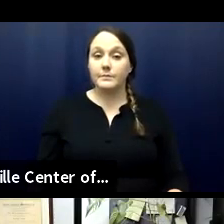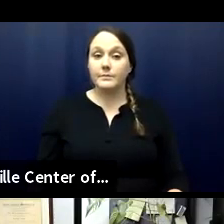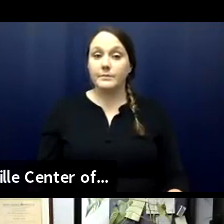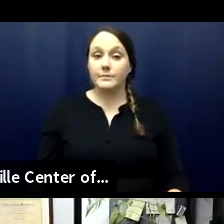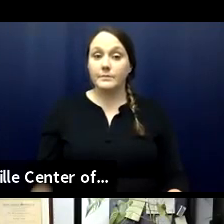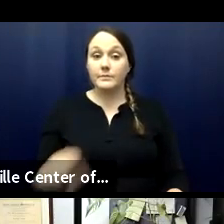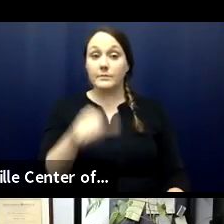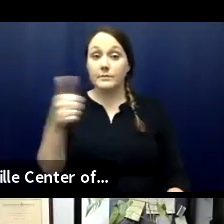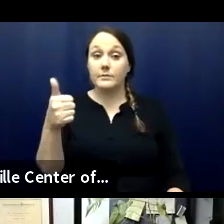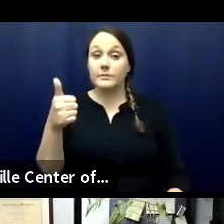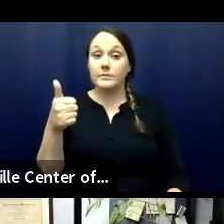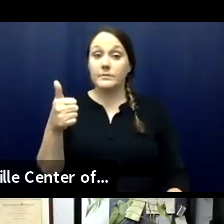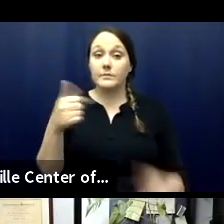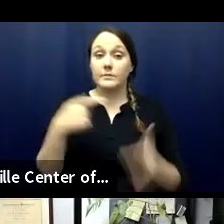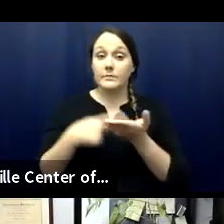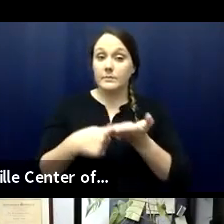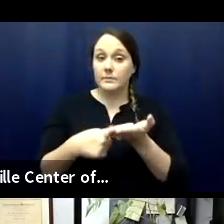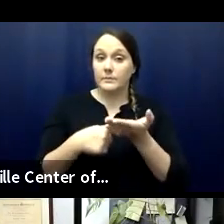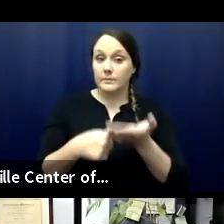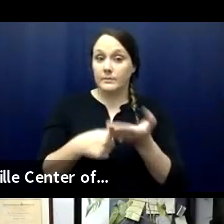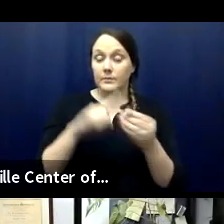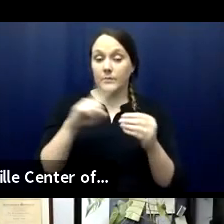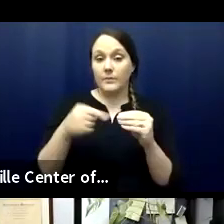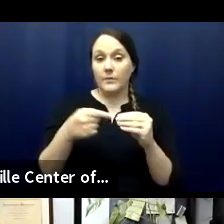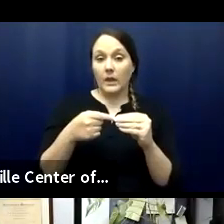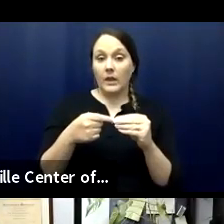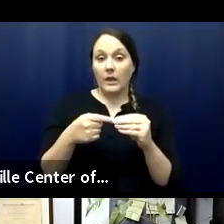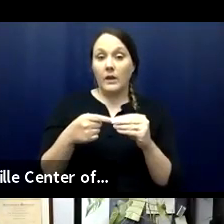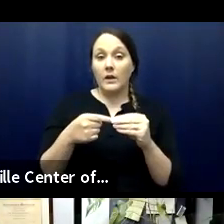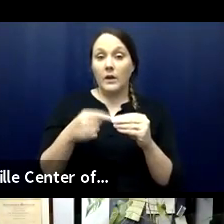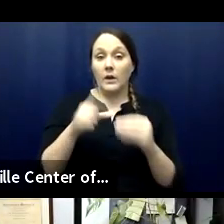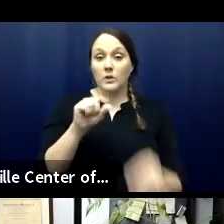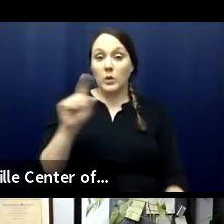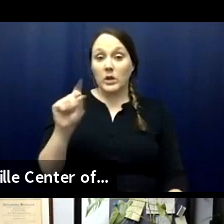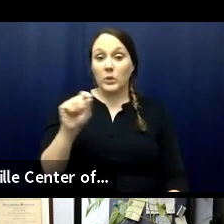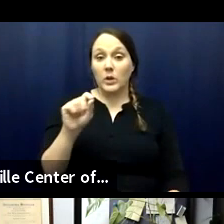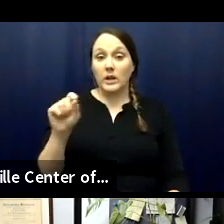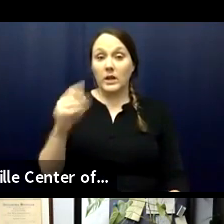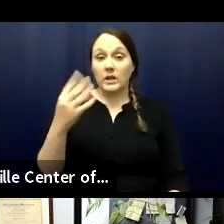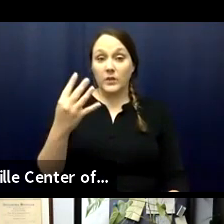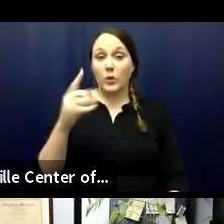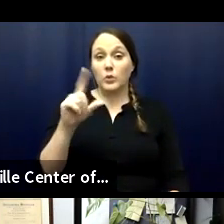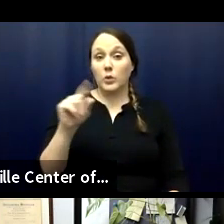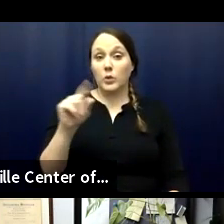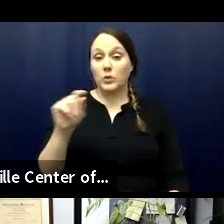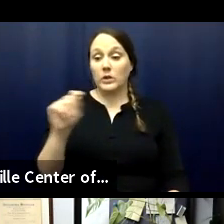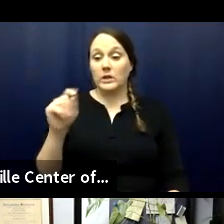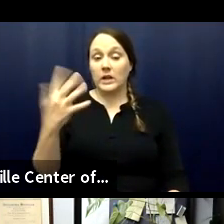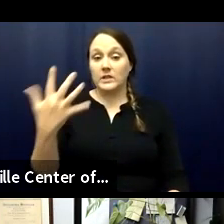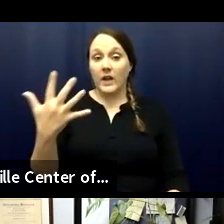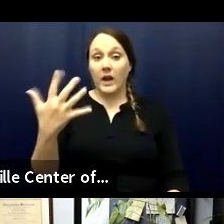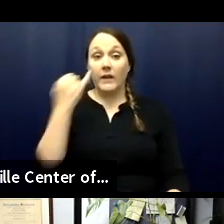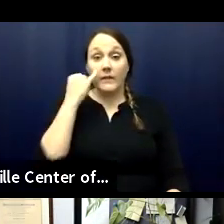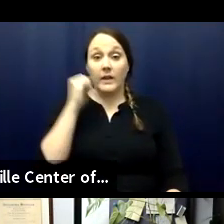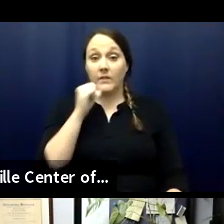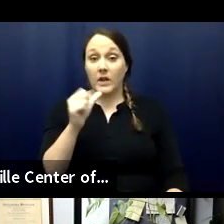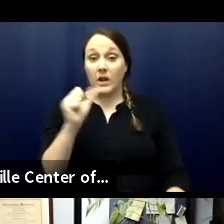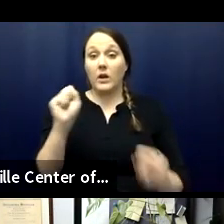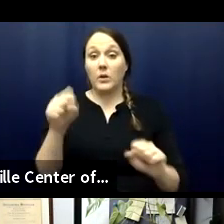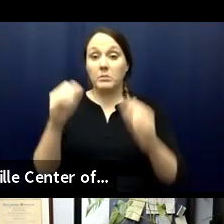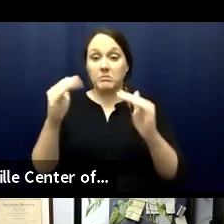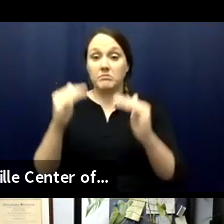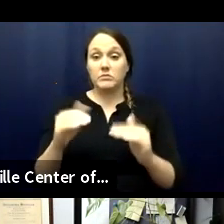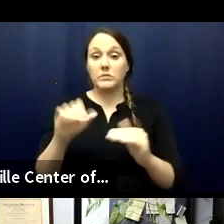Any other discussion on 2024, 2025? If not, we can move to other business as